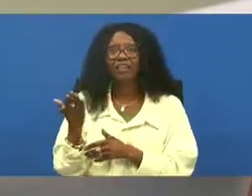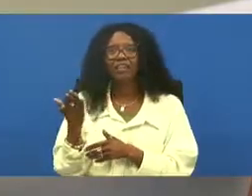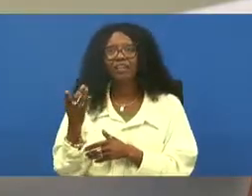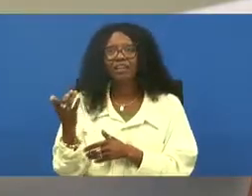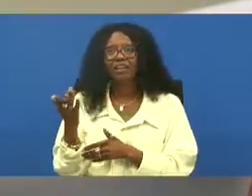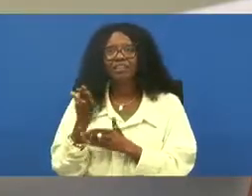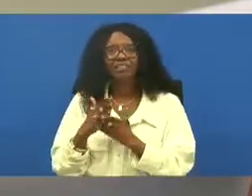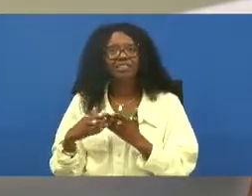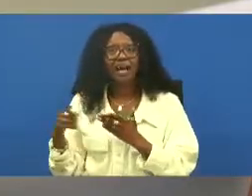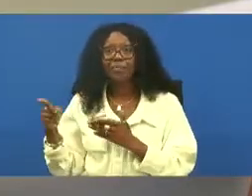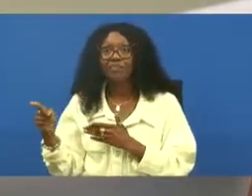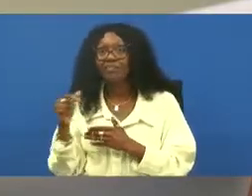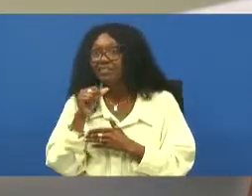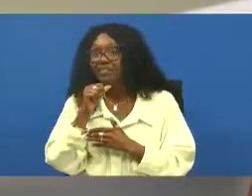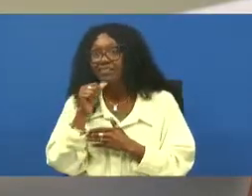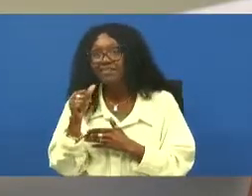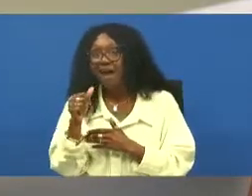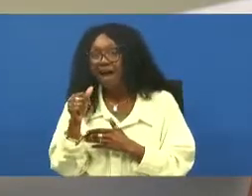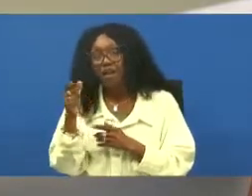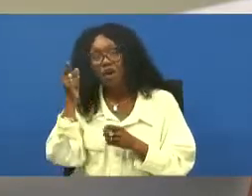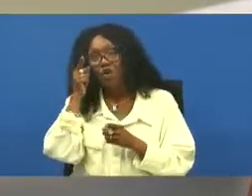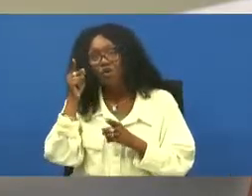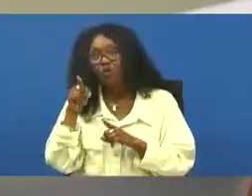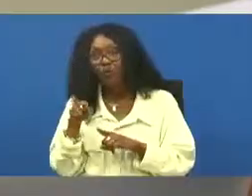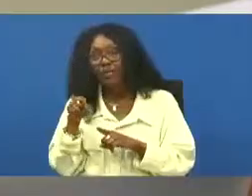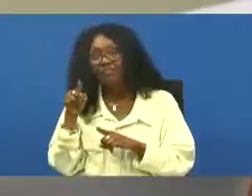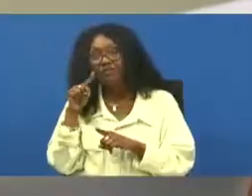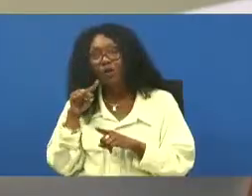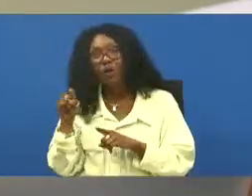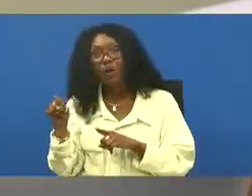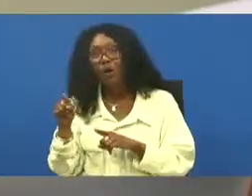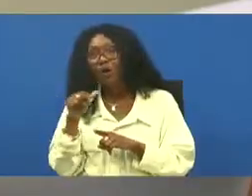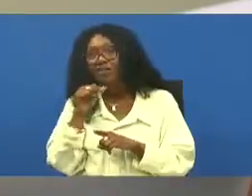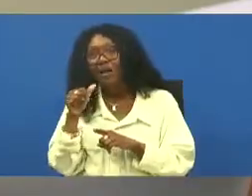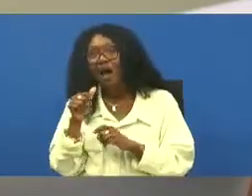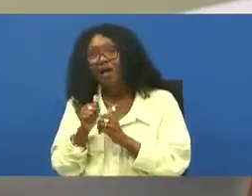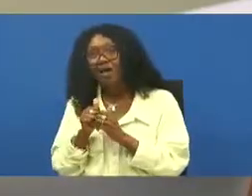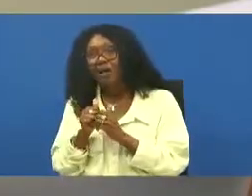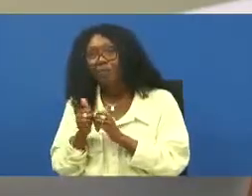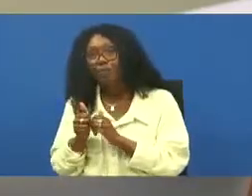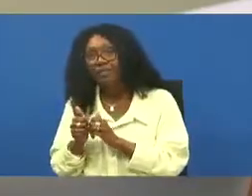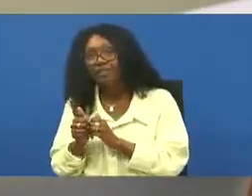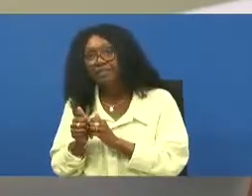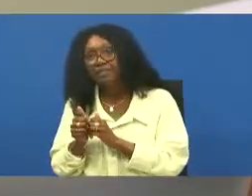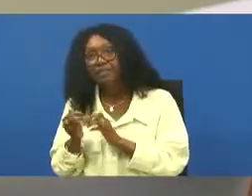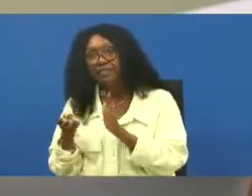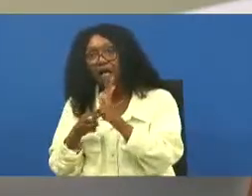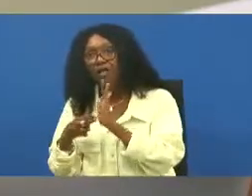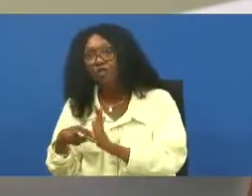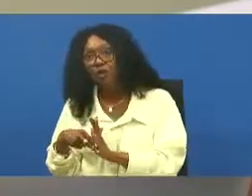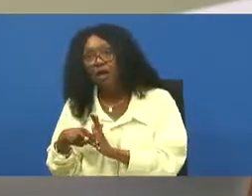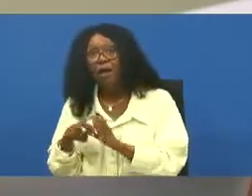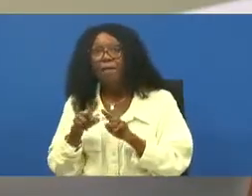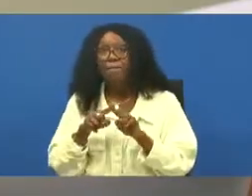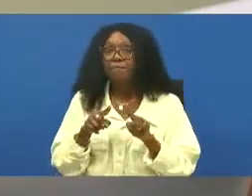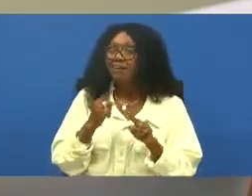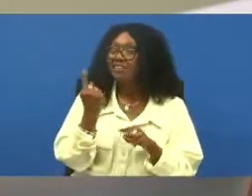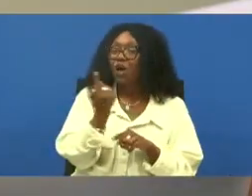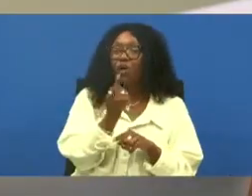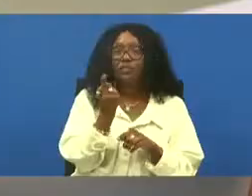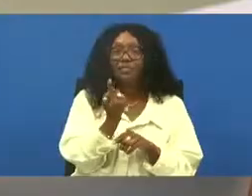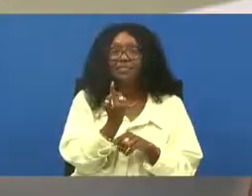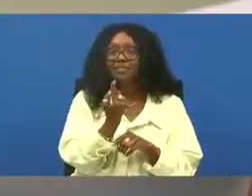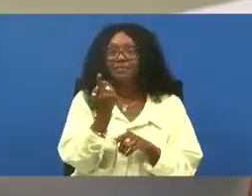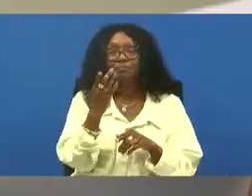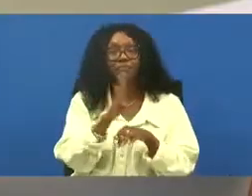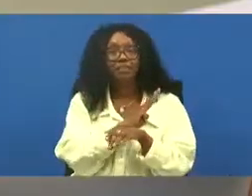fundamentally agree with the non-compete, and I understand some people's perspective on that. but it's something that's done in business all the time to try